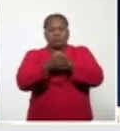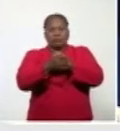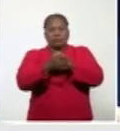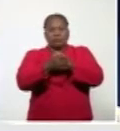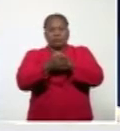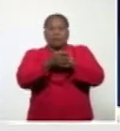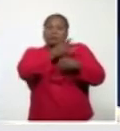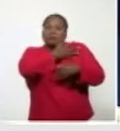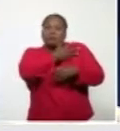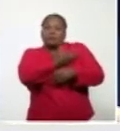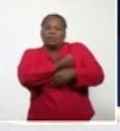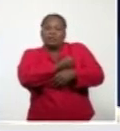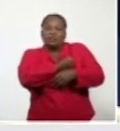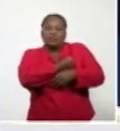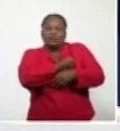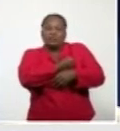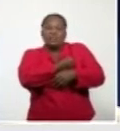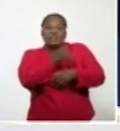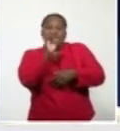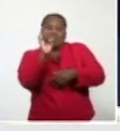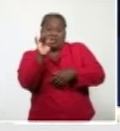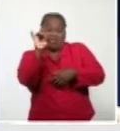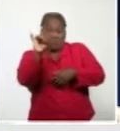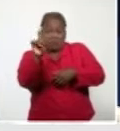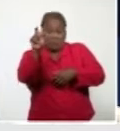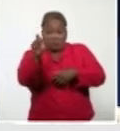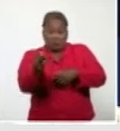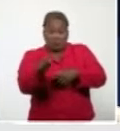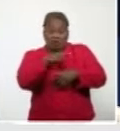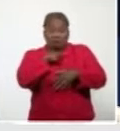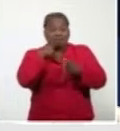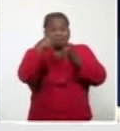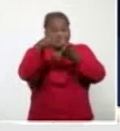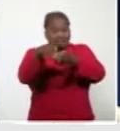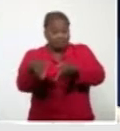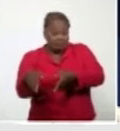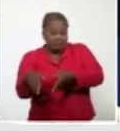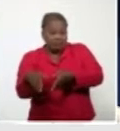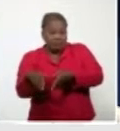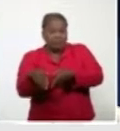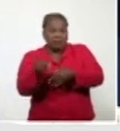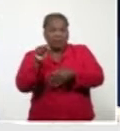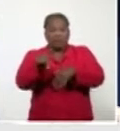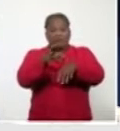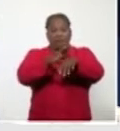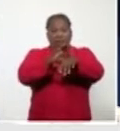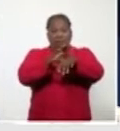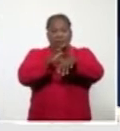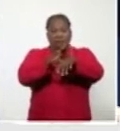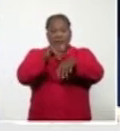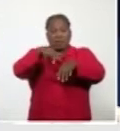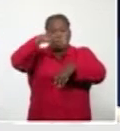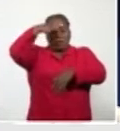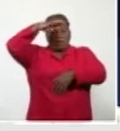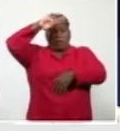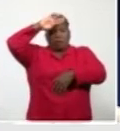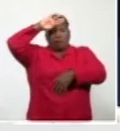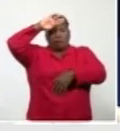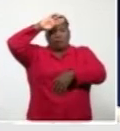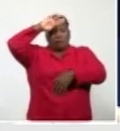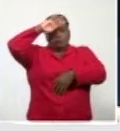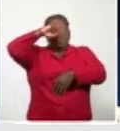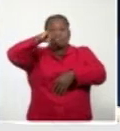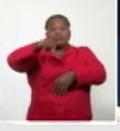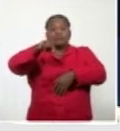died with this disease in our country, which gives a lethality of 4.15%, and we